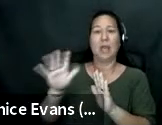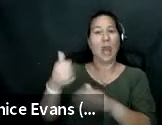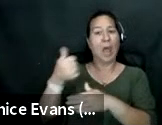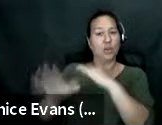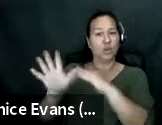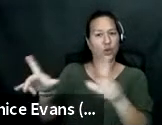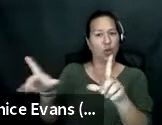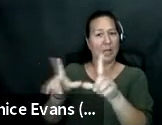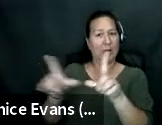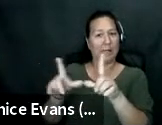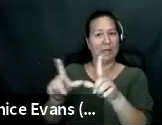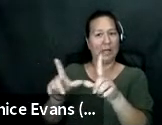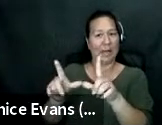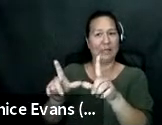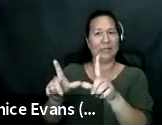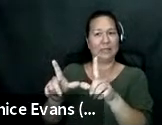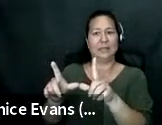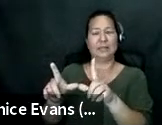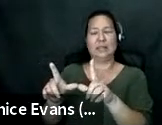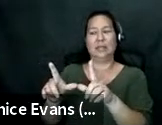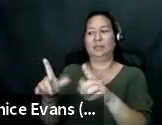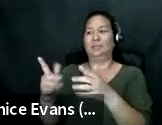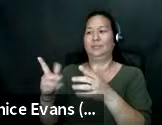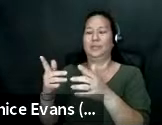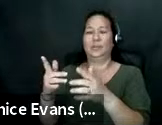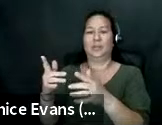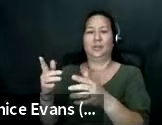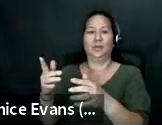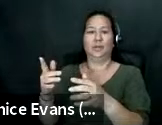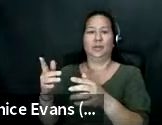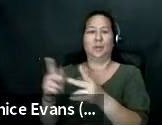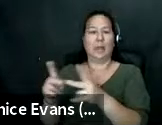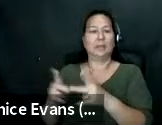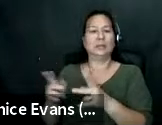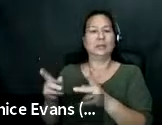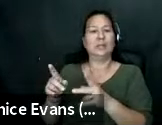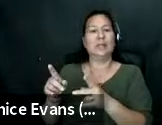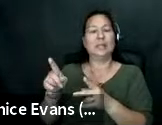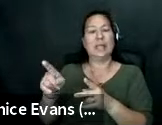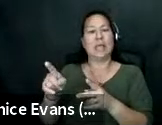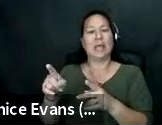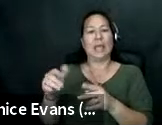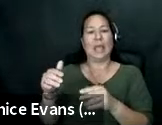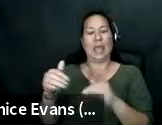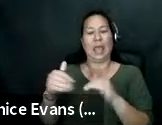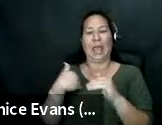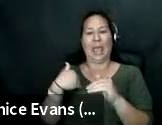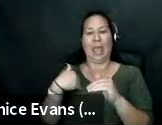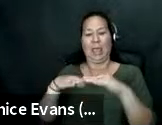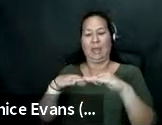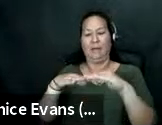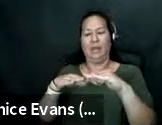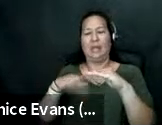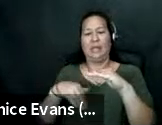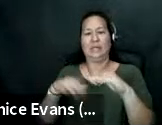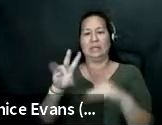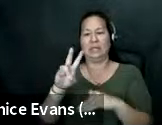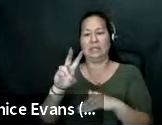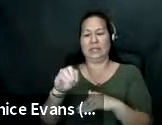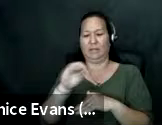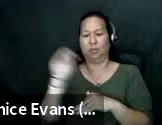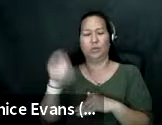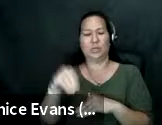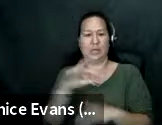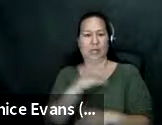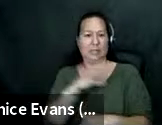testing for all staff if they're less than 70% of